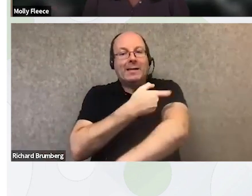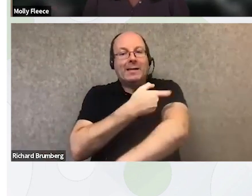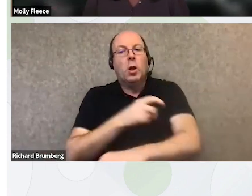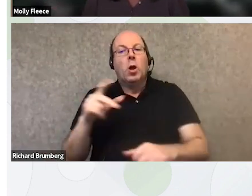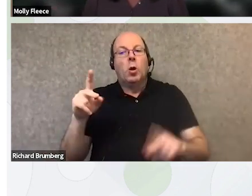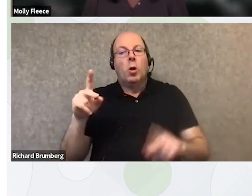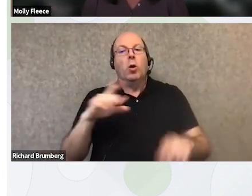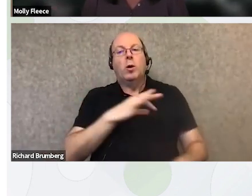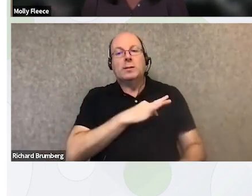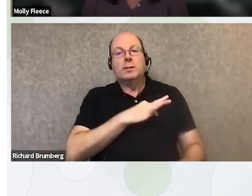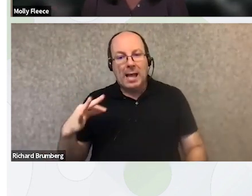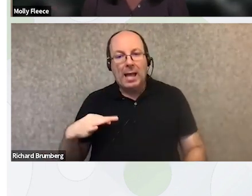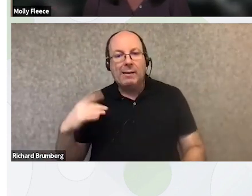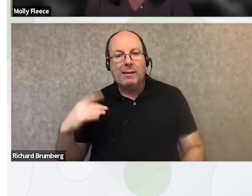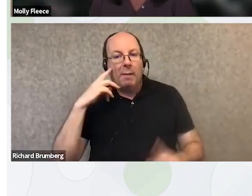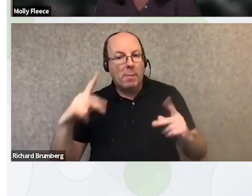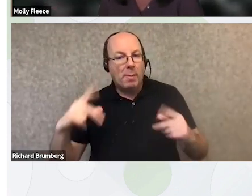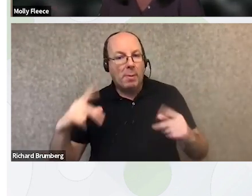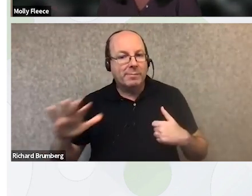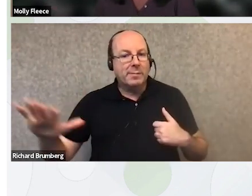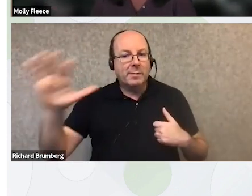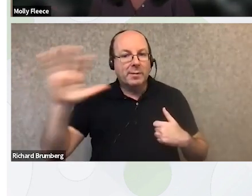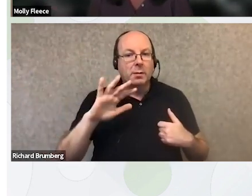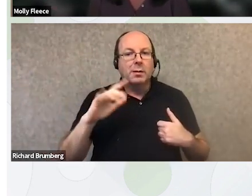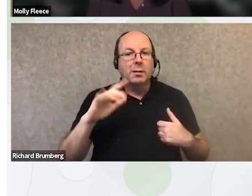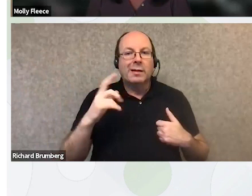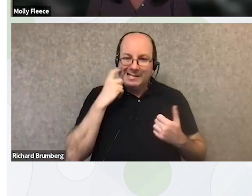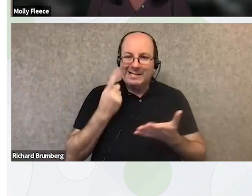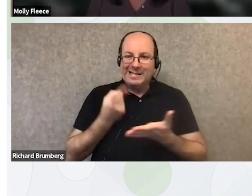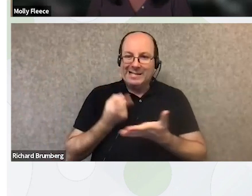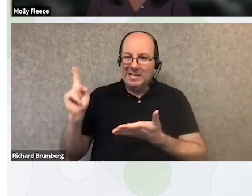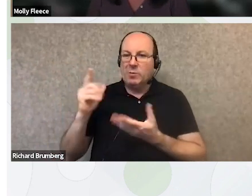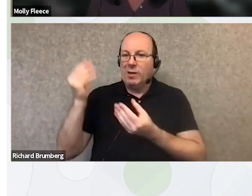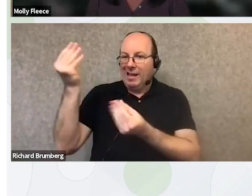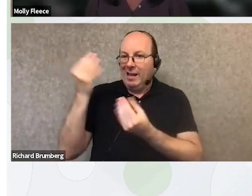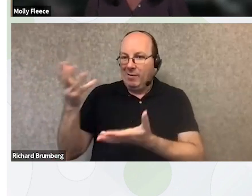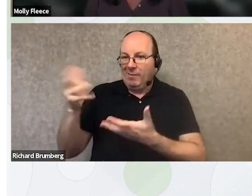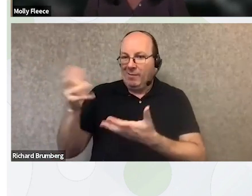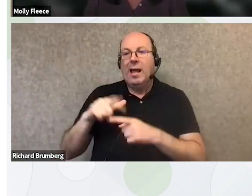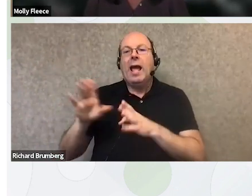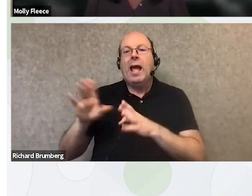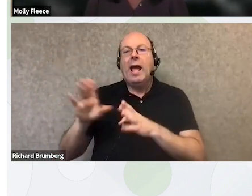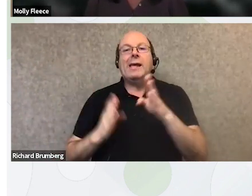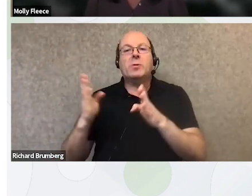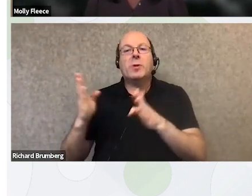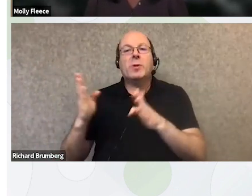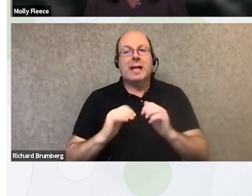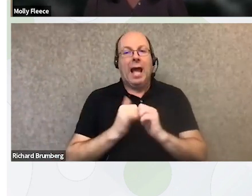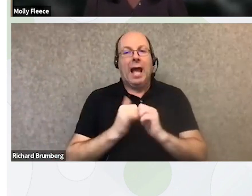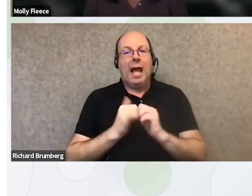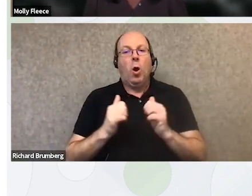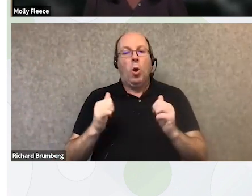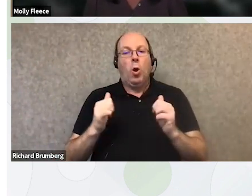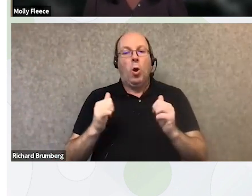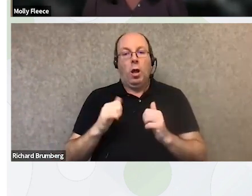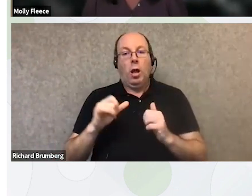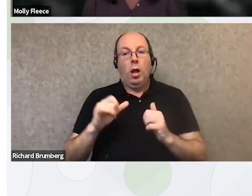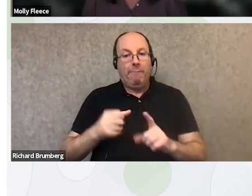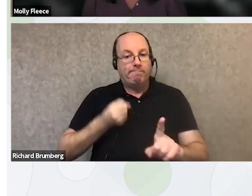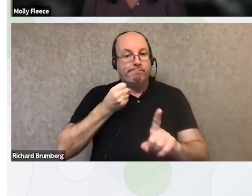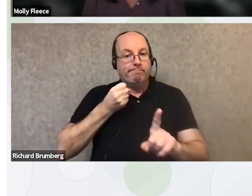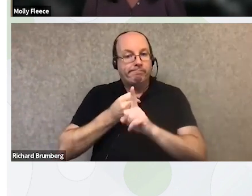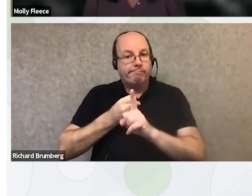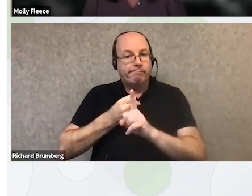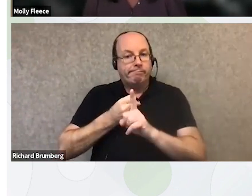lot of hot off the press information even over this last week, as well as strategies on how to contain respiratory outbreaks if they are to occur